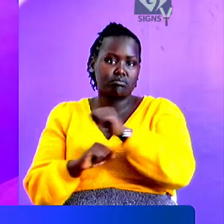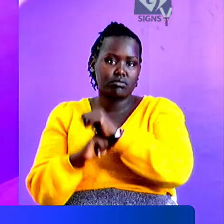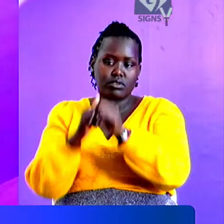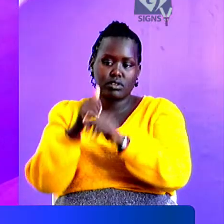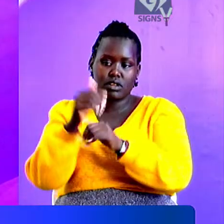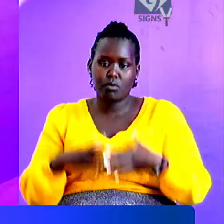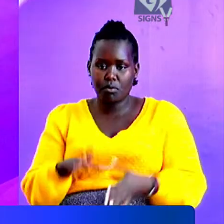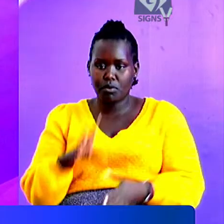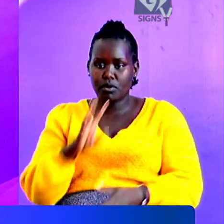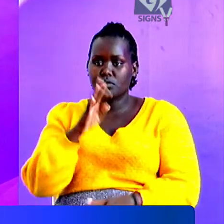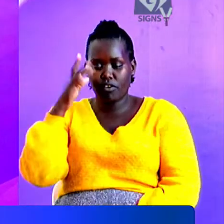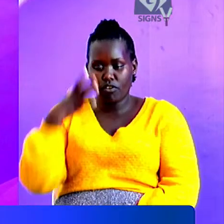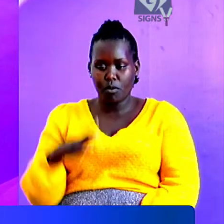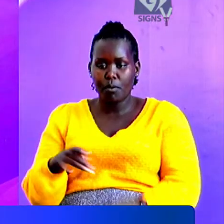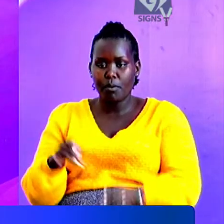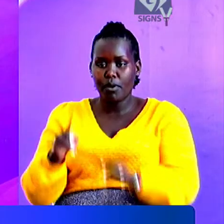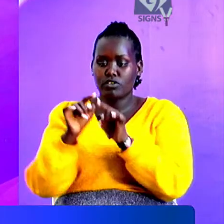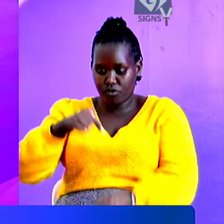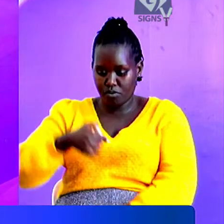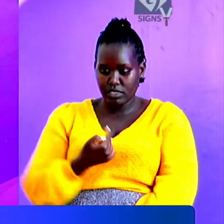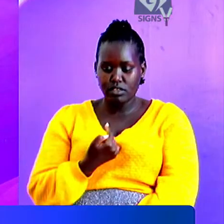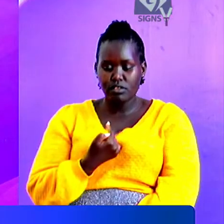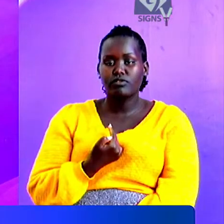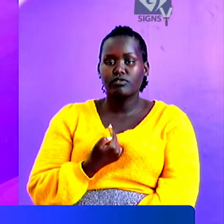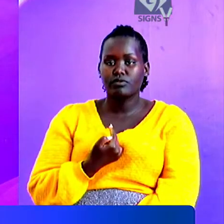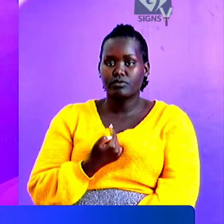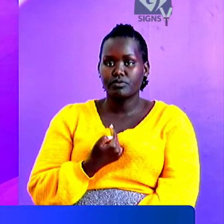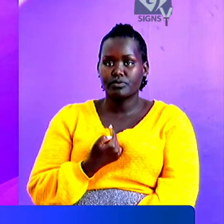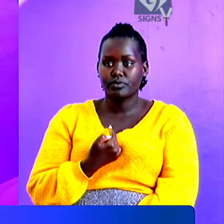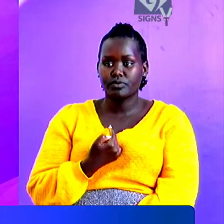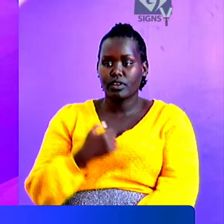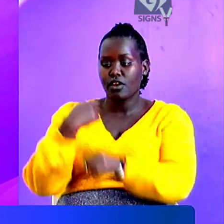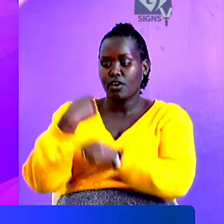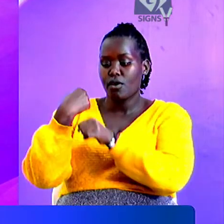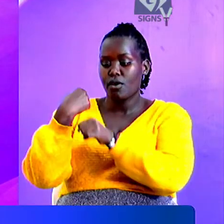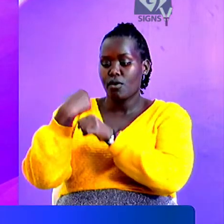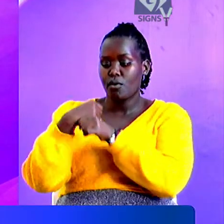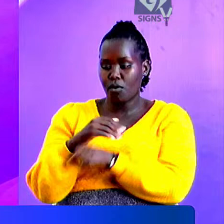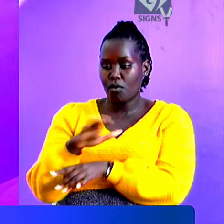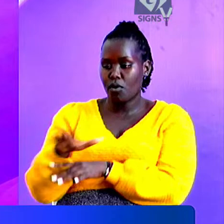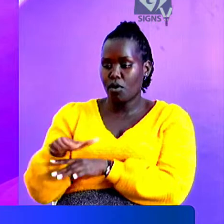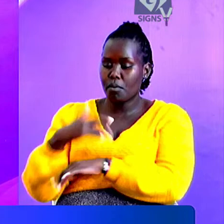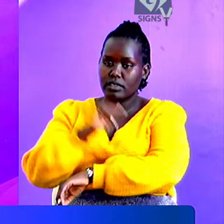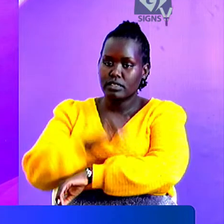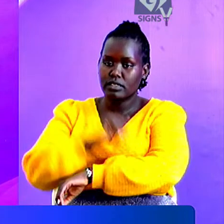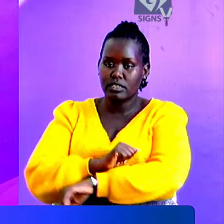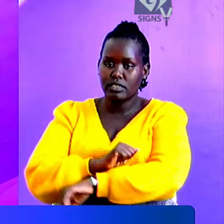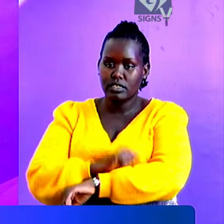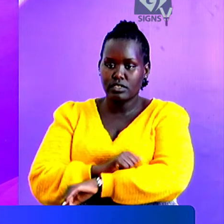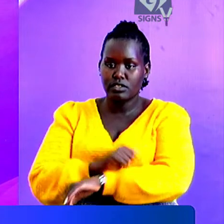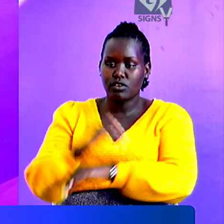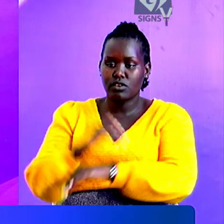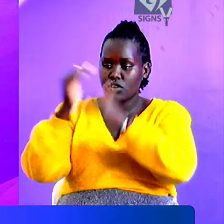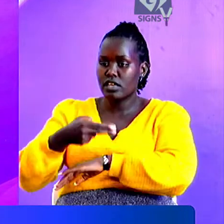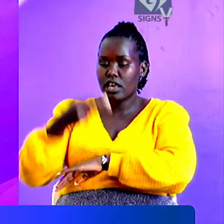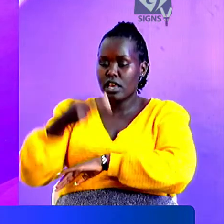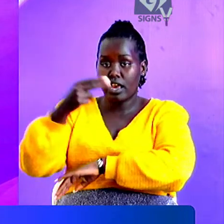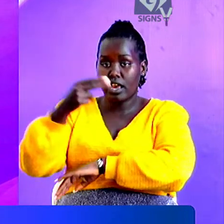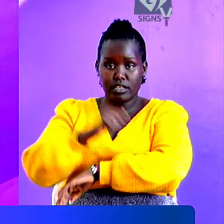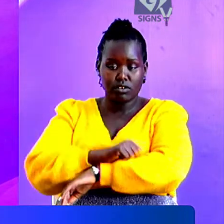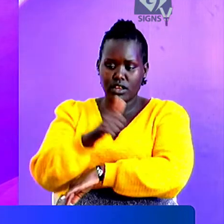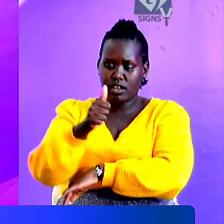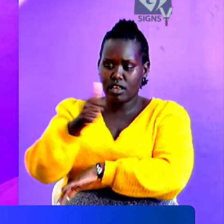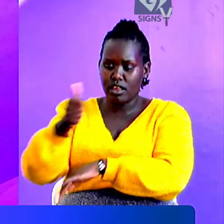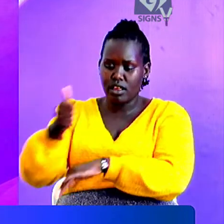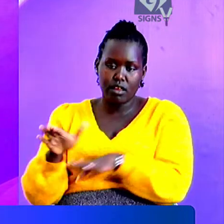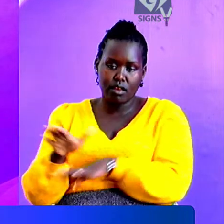for people, and even for myself. Yeah. So at workplace, in school, campus, high school, and many other places.